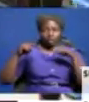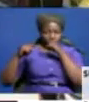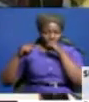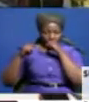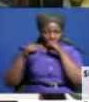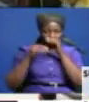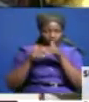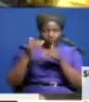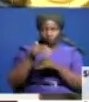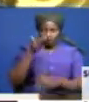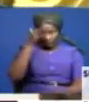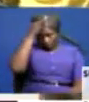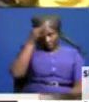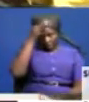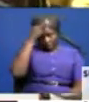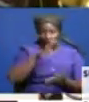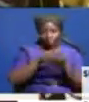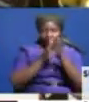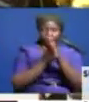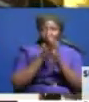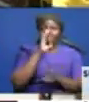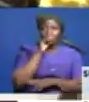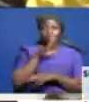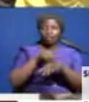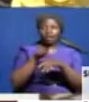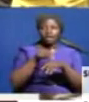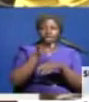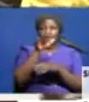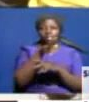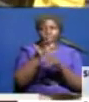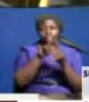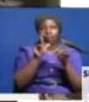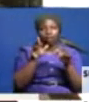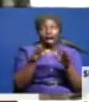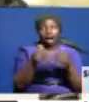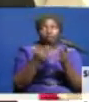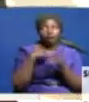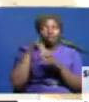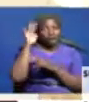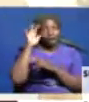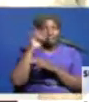after Moses Wetangula became the Speaker of the National Assembly. And just like you've heard from him, he's extending an olive branch